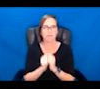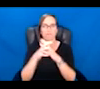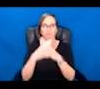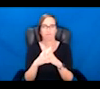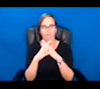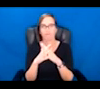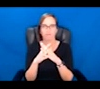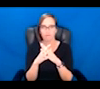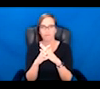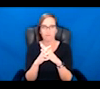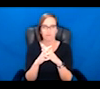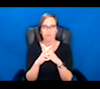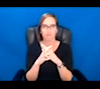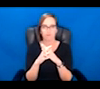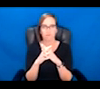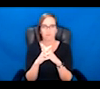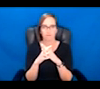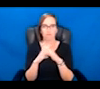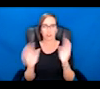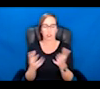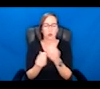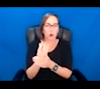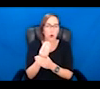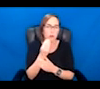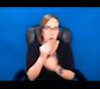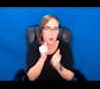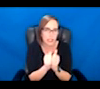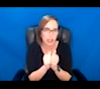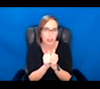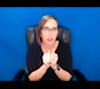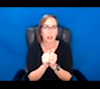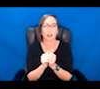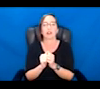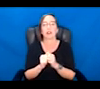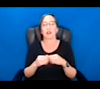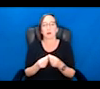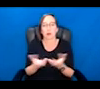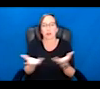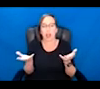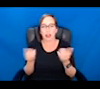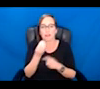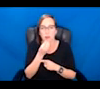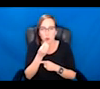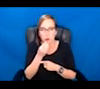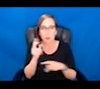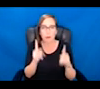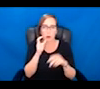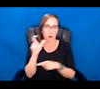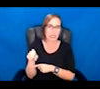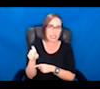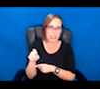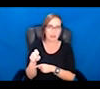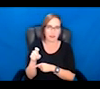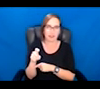neighborhood to grow together in terms of food and also to provide food to people who were in need in the community in terms